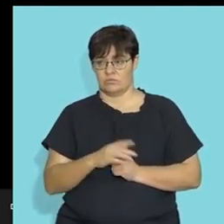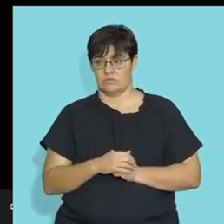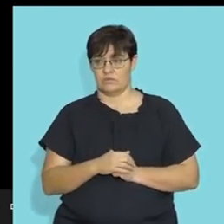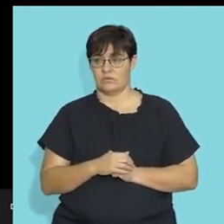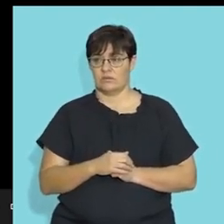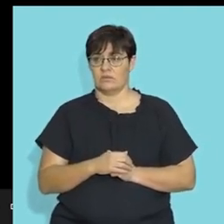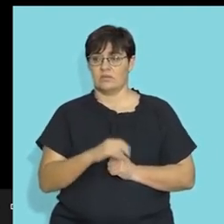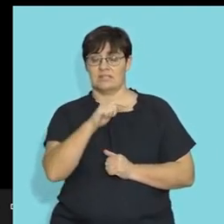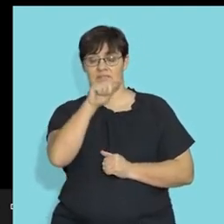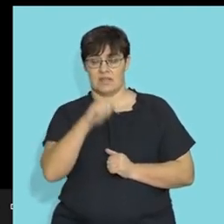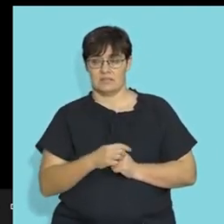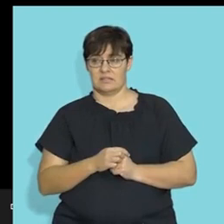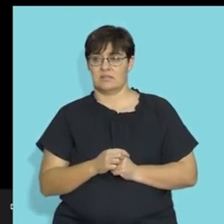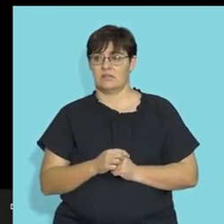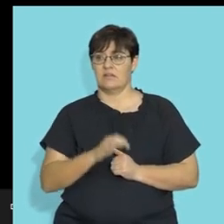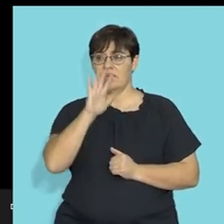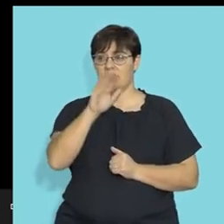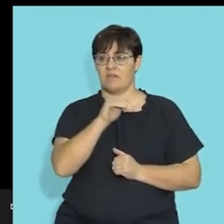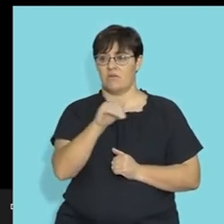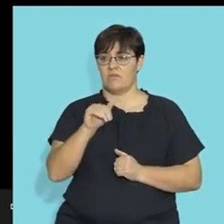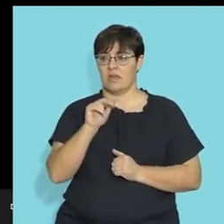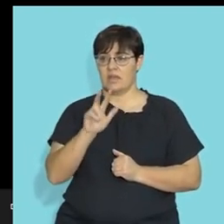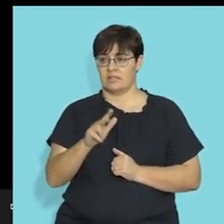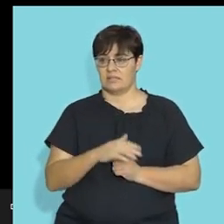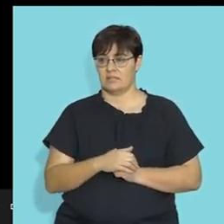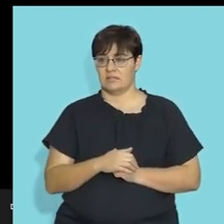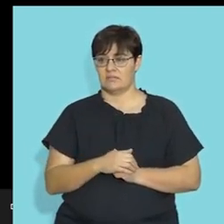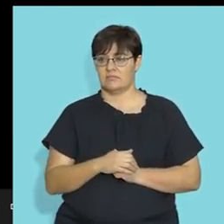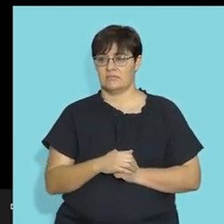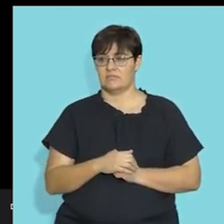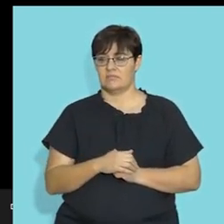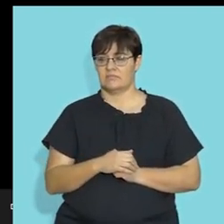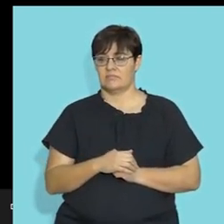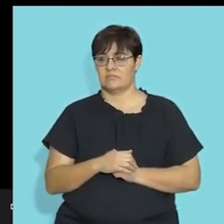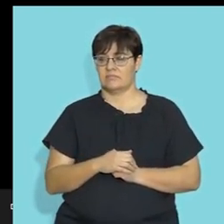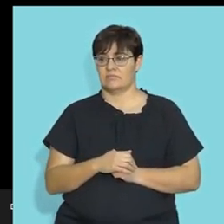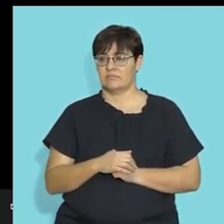8,192 divided by 5 over 8